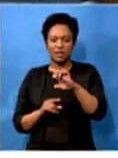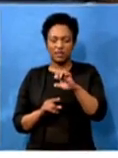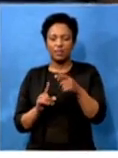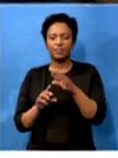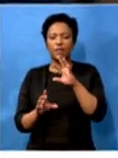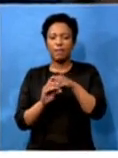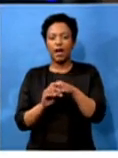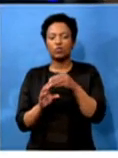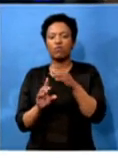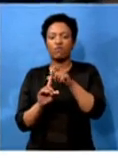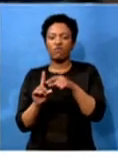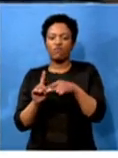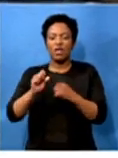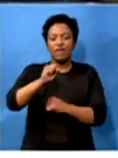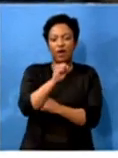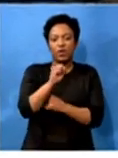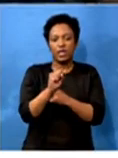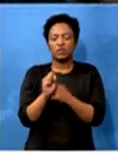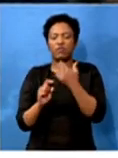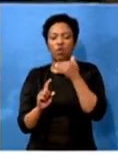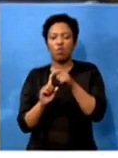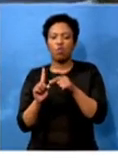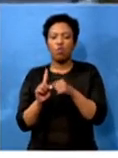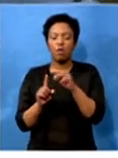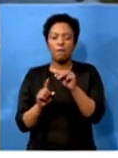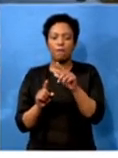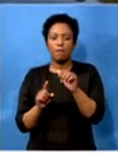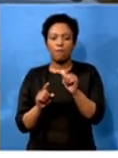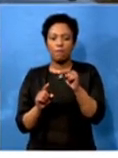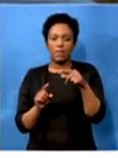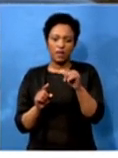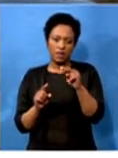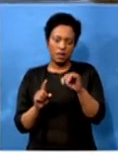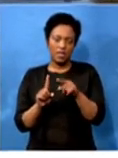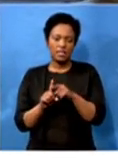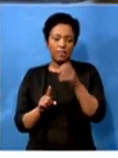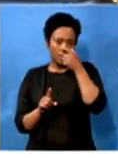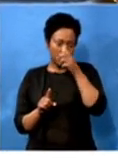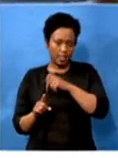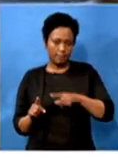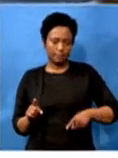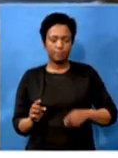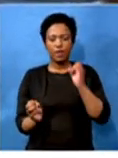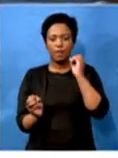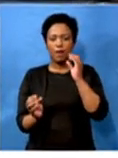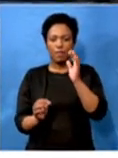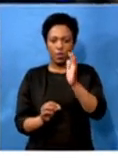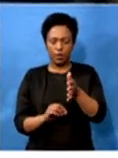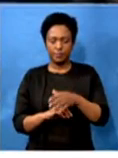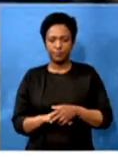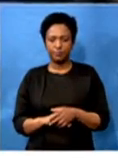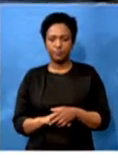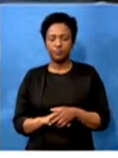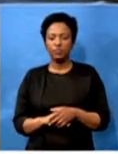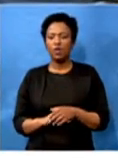Andrew Mlangeni Foundation. Yeah, and then of course the eulogy being given by President Cyril Ramaphosa. You know, we talk about the Rivonia trialists,